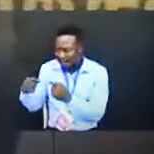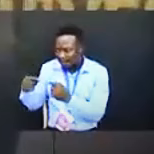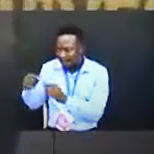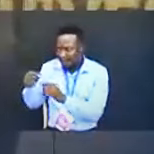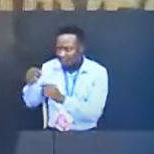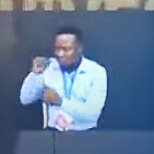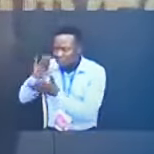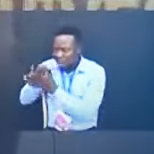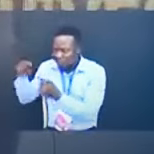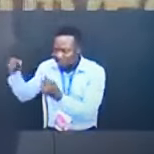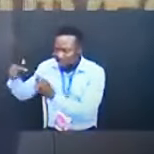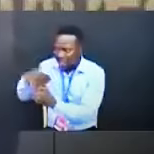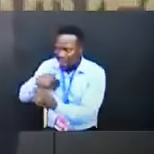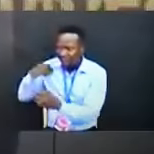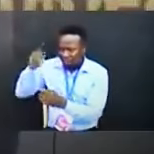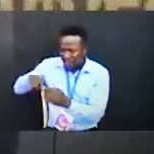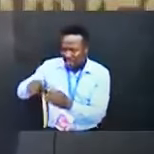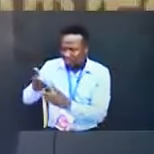through.